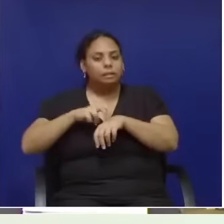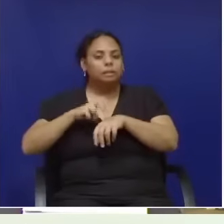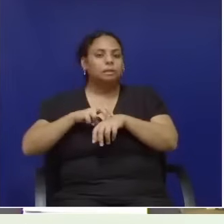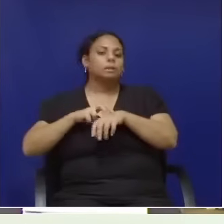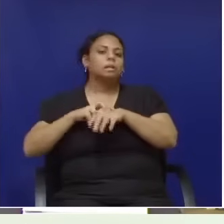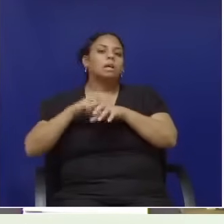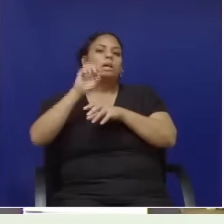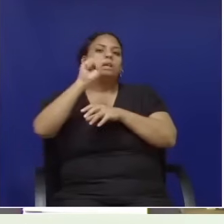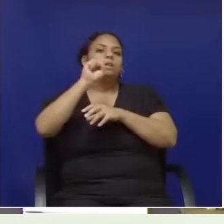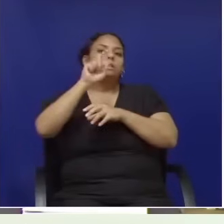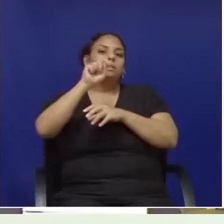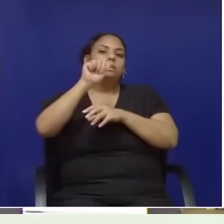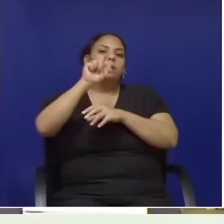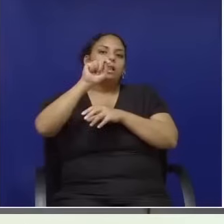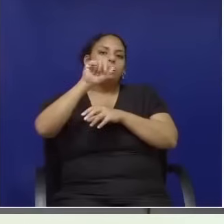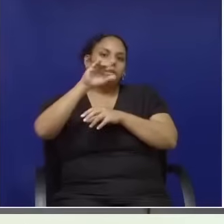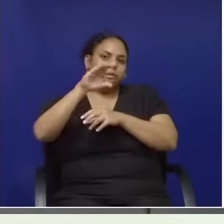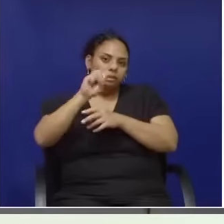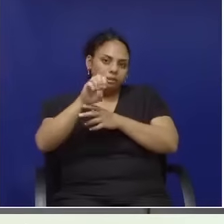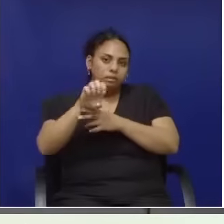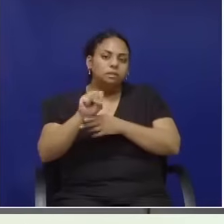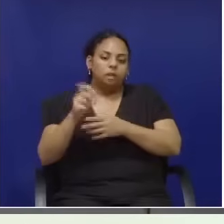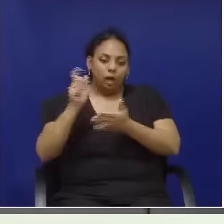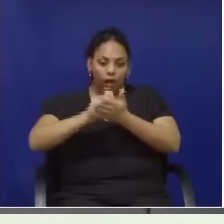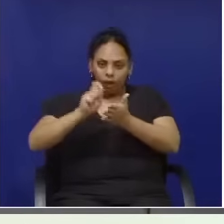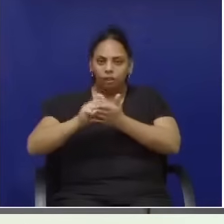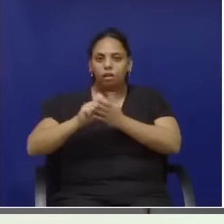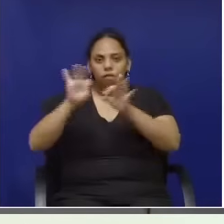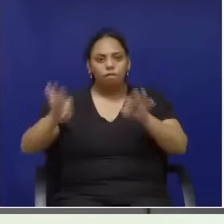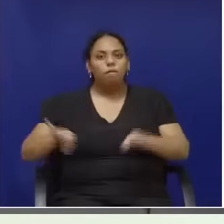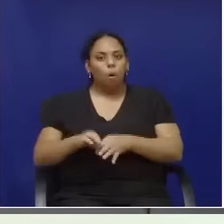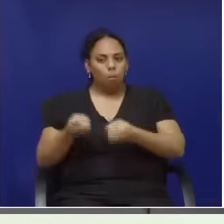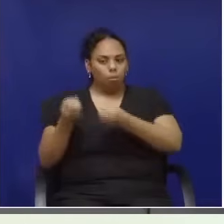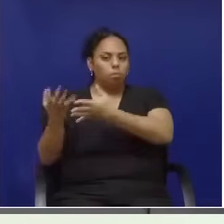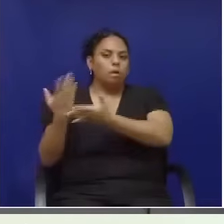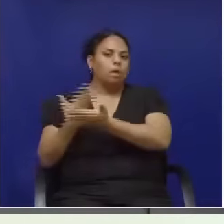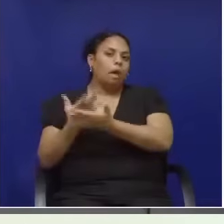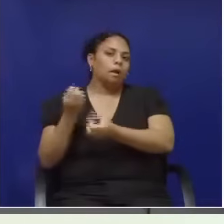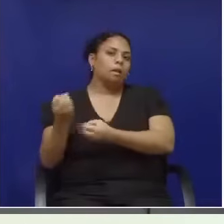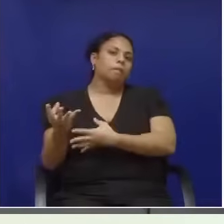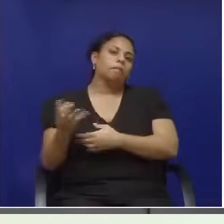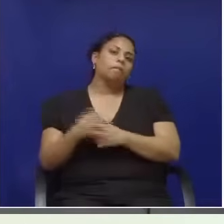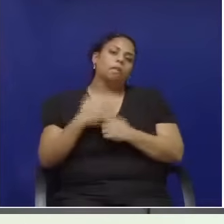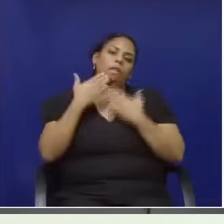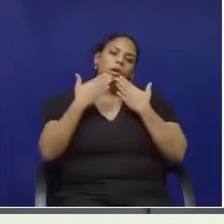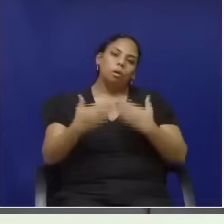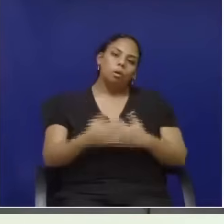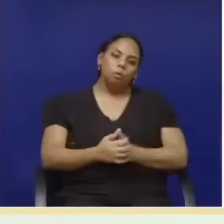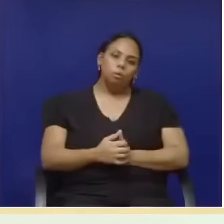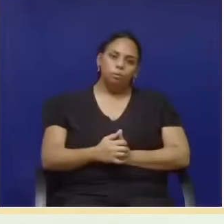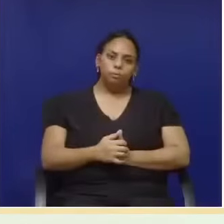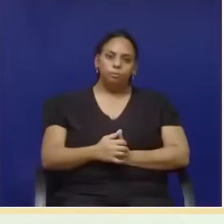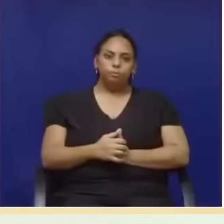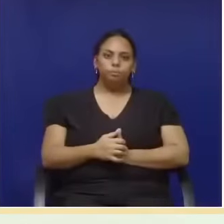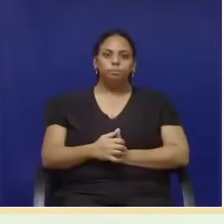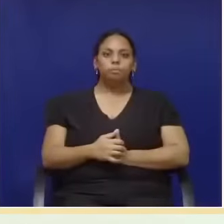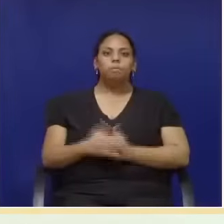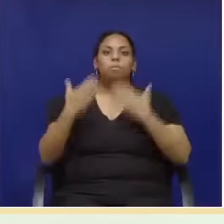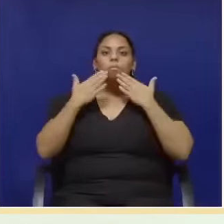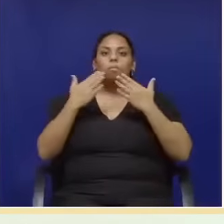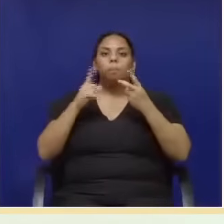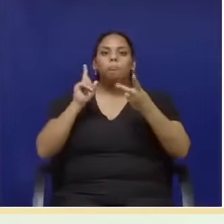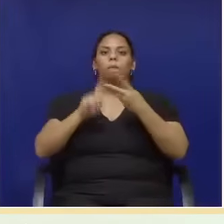to answer it in a written format because we'll be able to provide those statistics. Thank you. Thank you. The